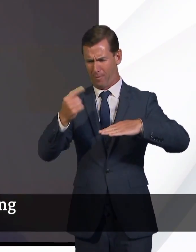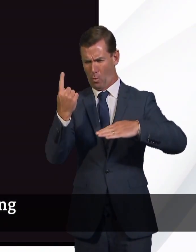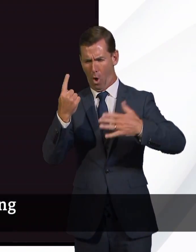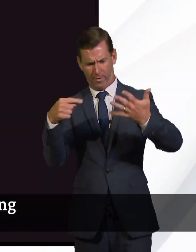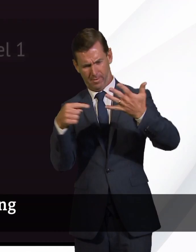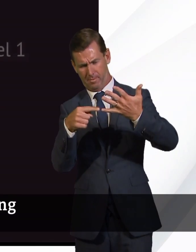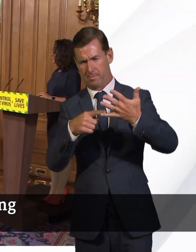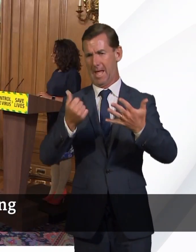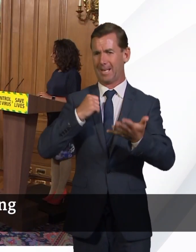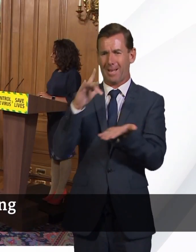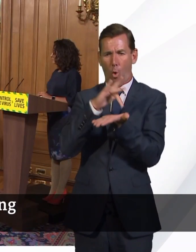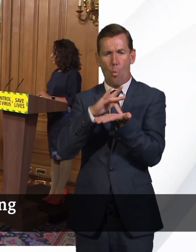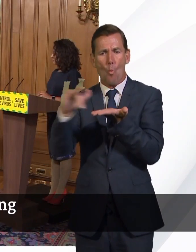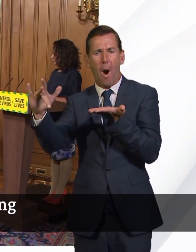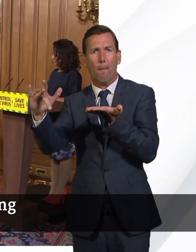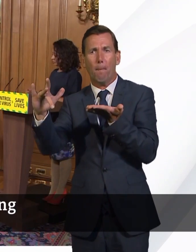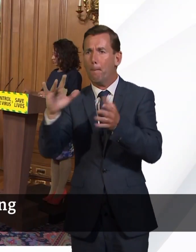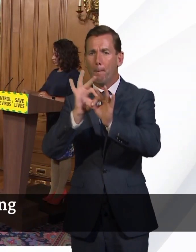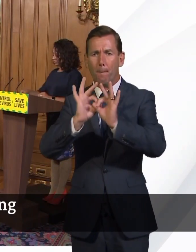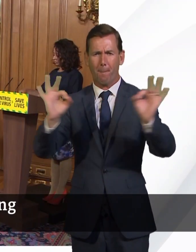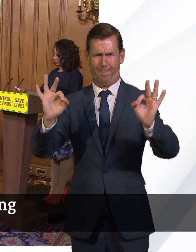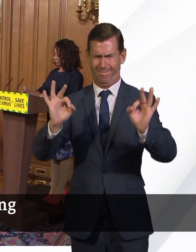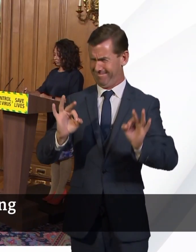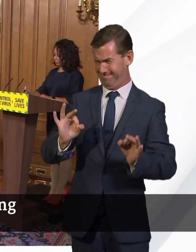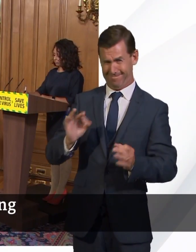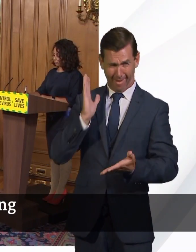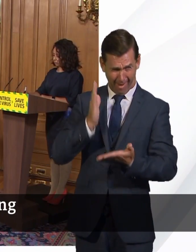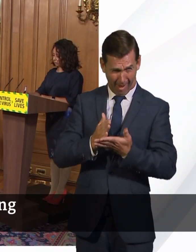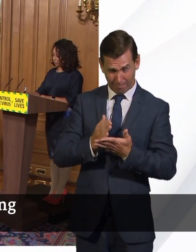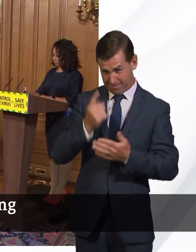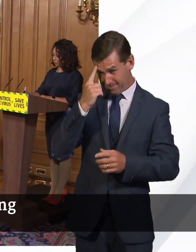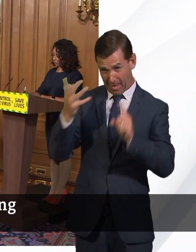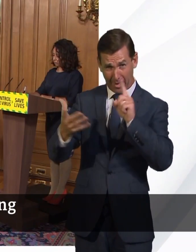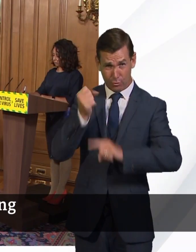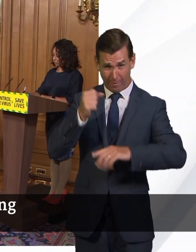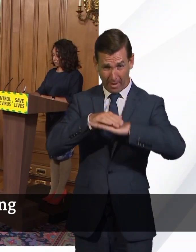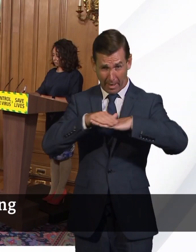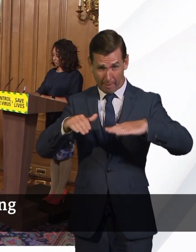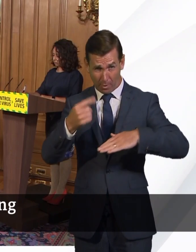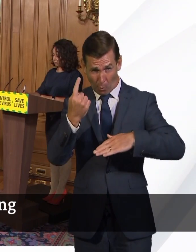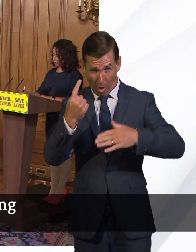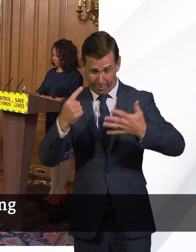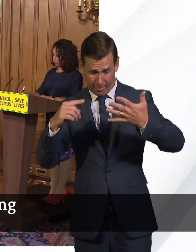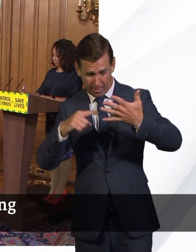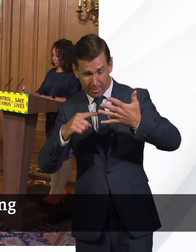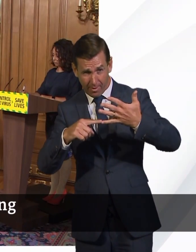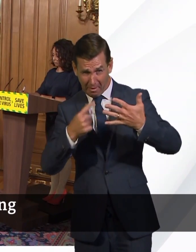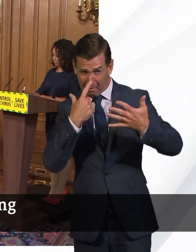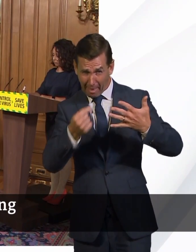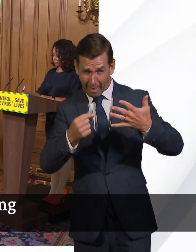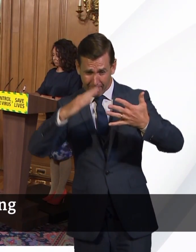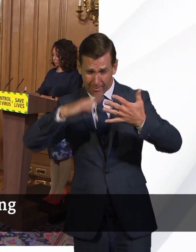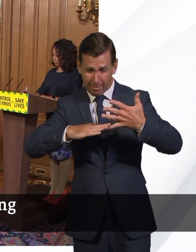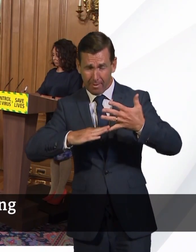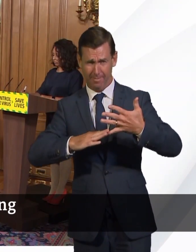target? Well, that is a great question. And Jenny, as the scientist